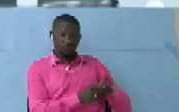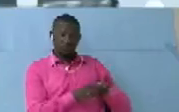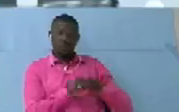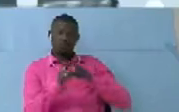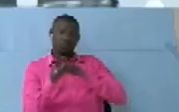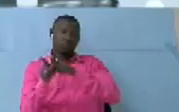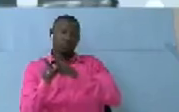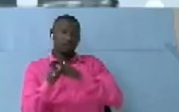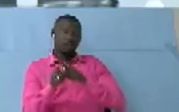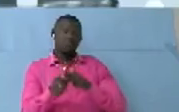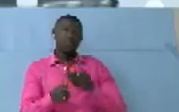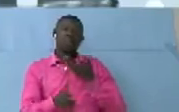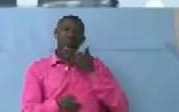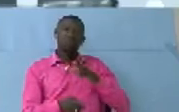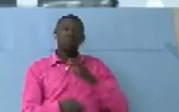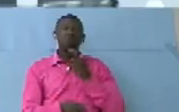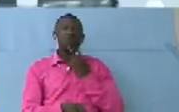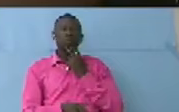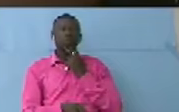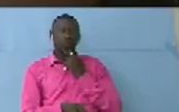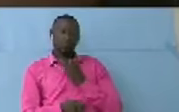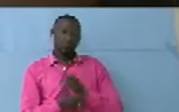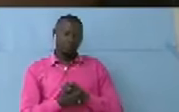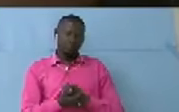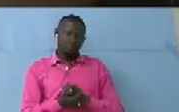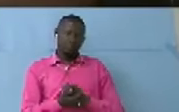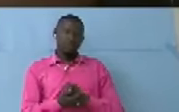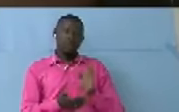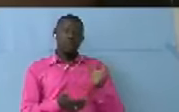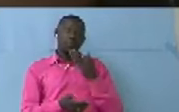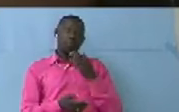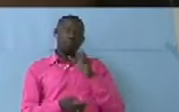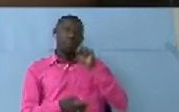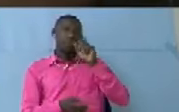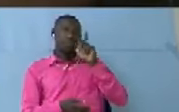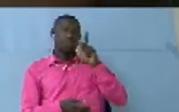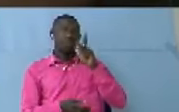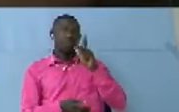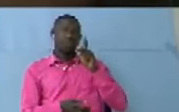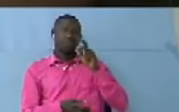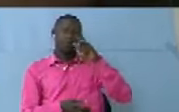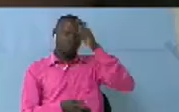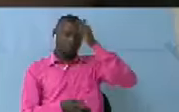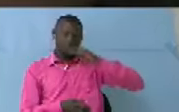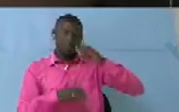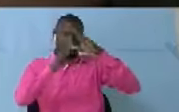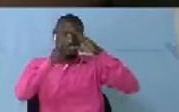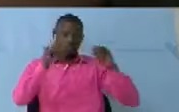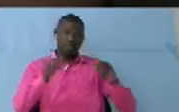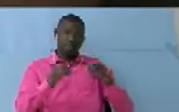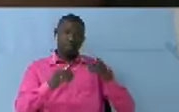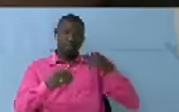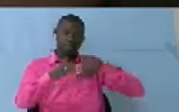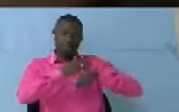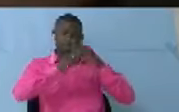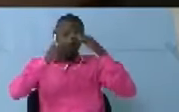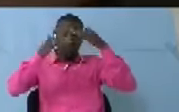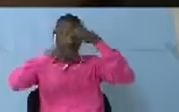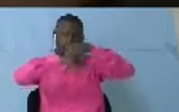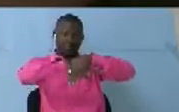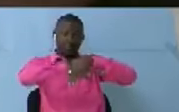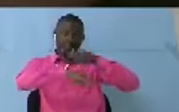Yeah. That is his nephew. At other Serekunda station. He went to Serekunda station. Laro. In the evening.